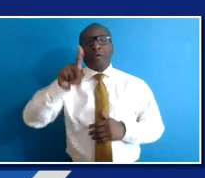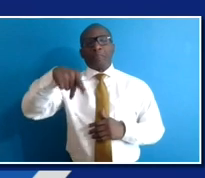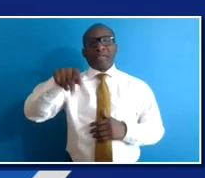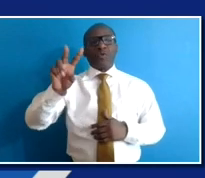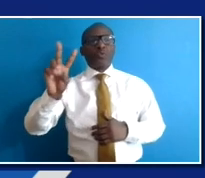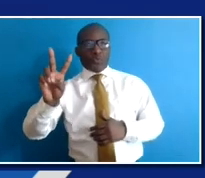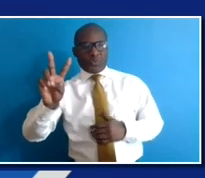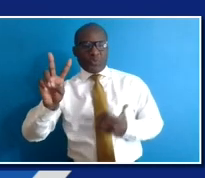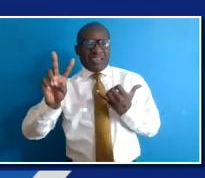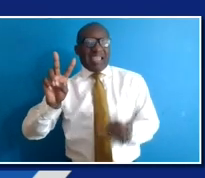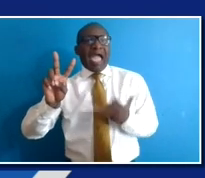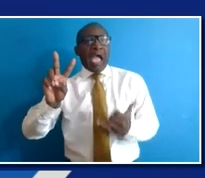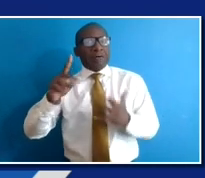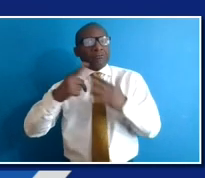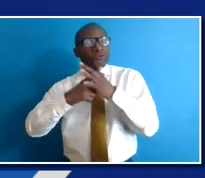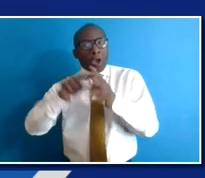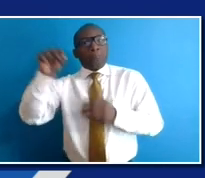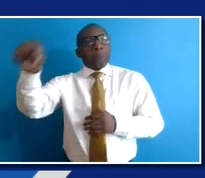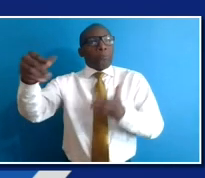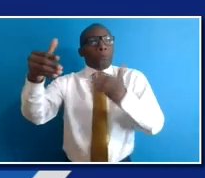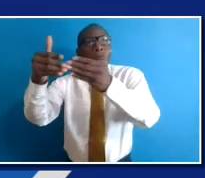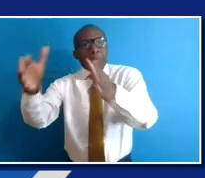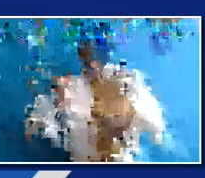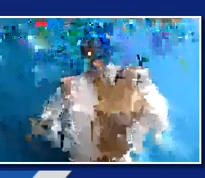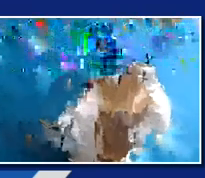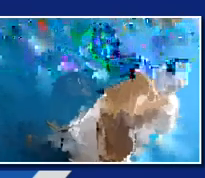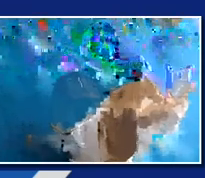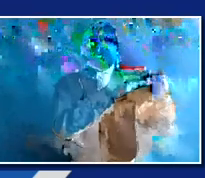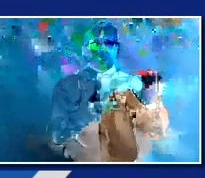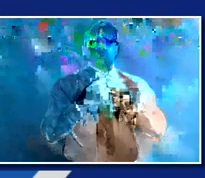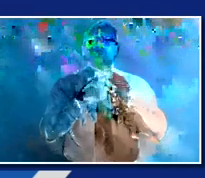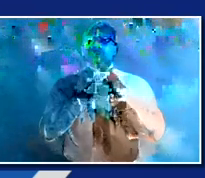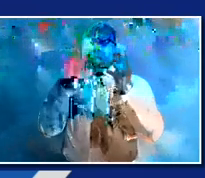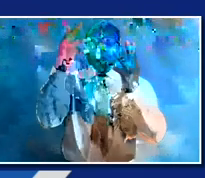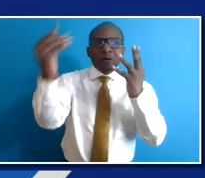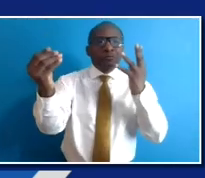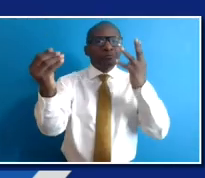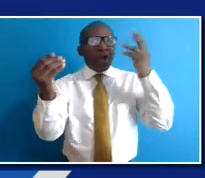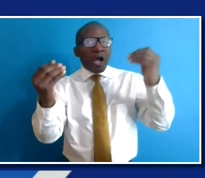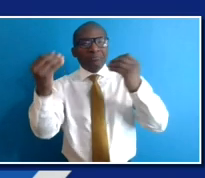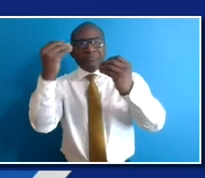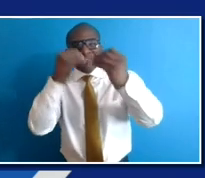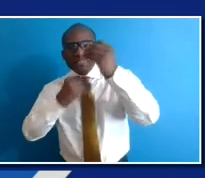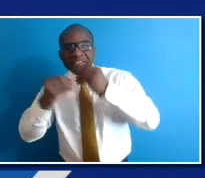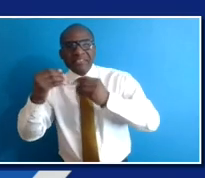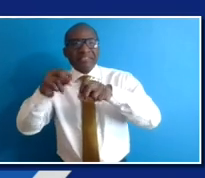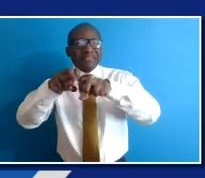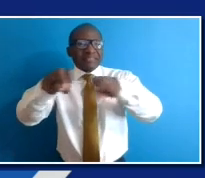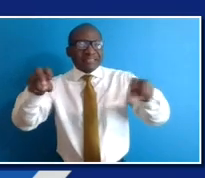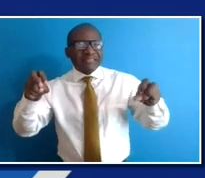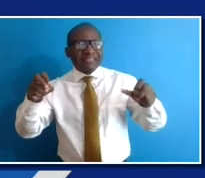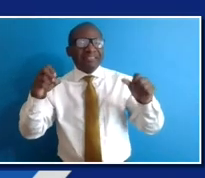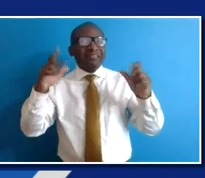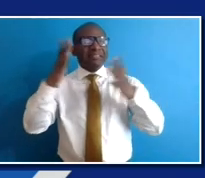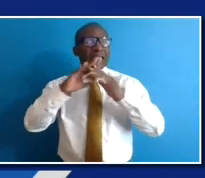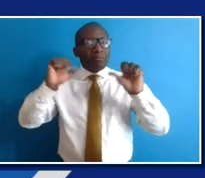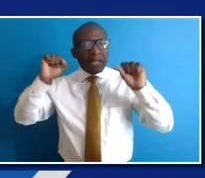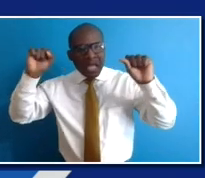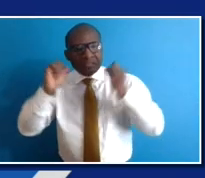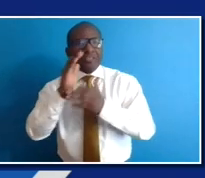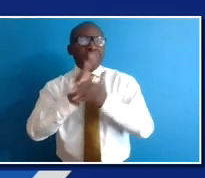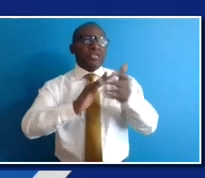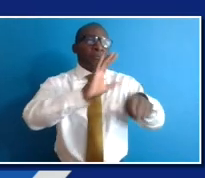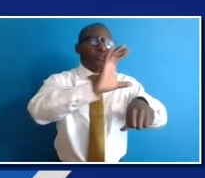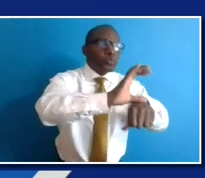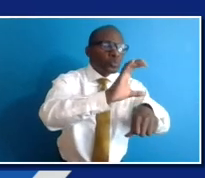2. We're able to get a haircut, go to beauty salon, churches. Some churches have now opened. Not all religious institutions have yet. They're